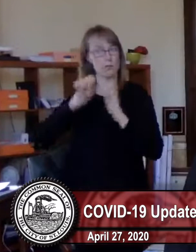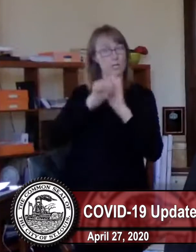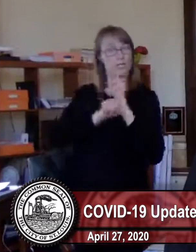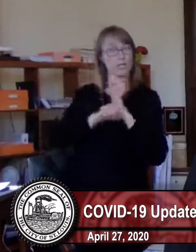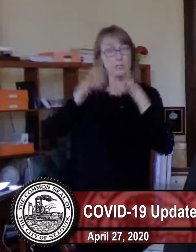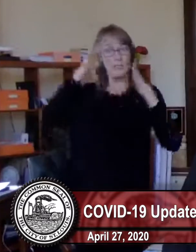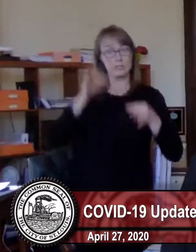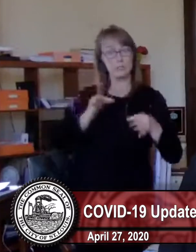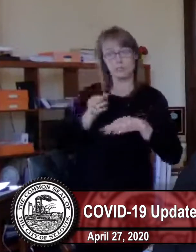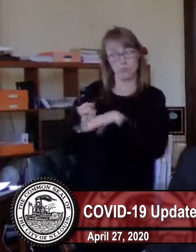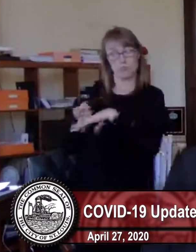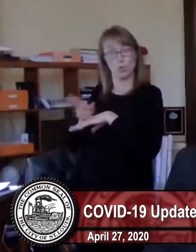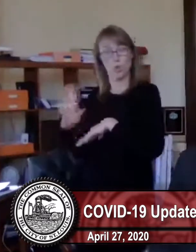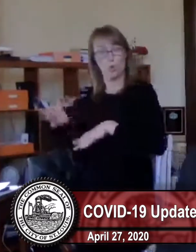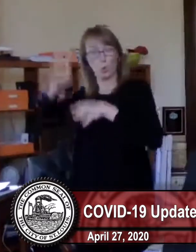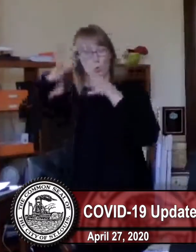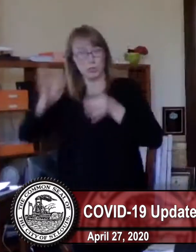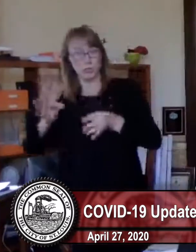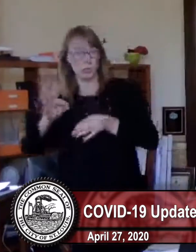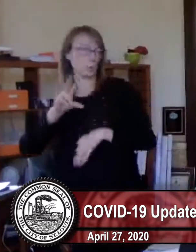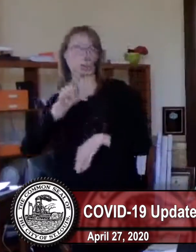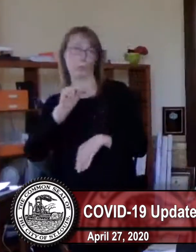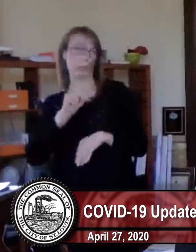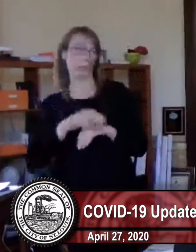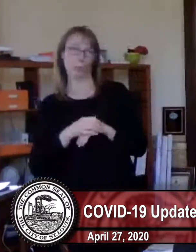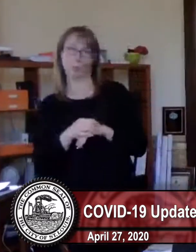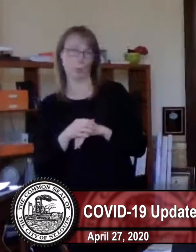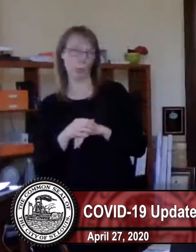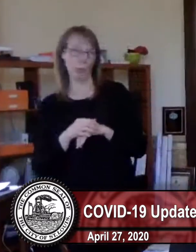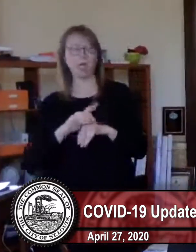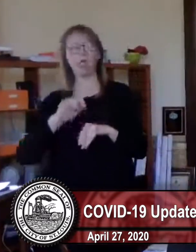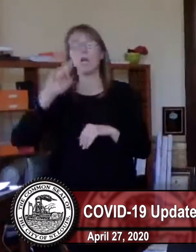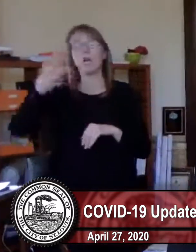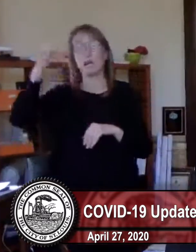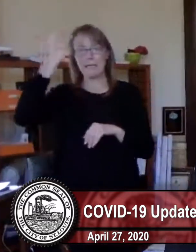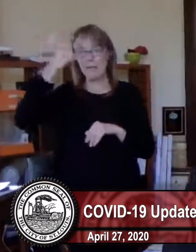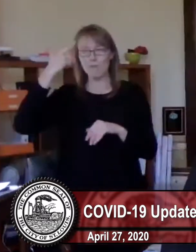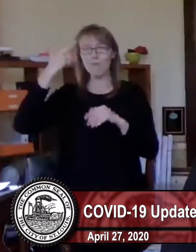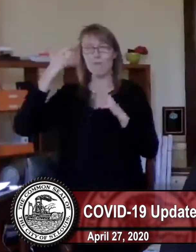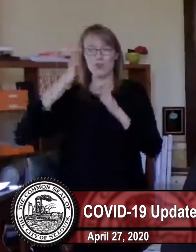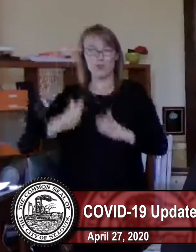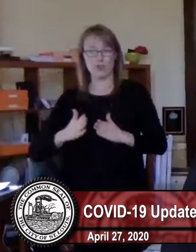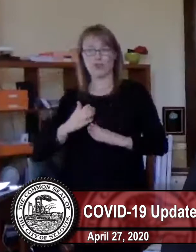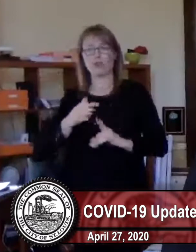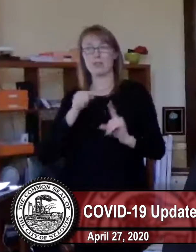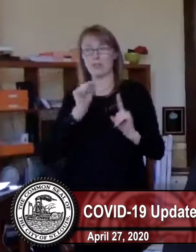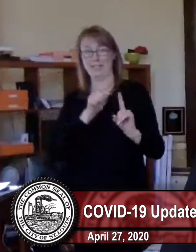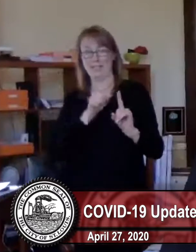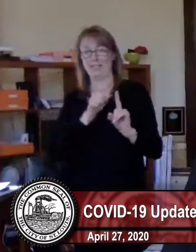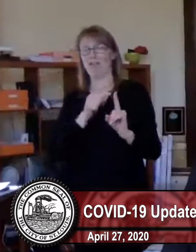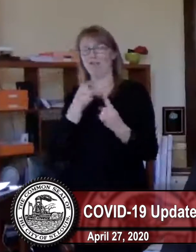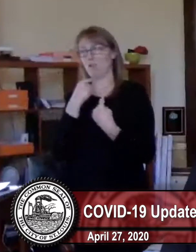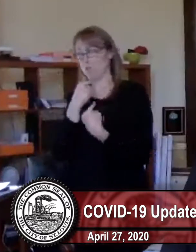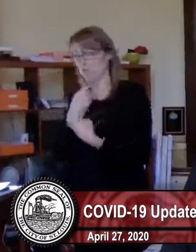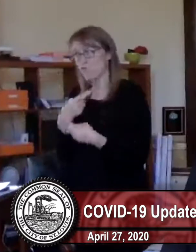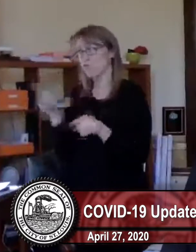4th? It does not. The governor has been very clear with us that he will be